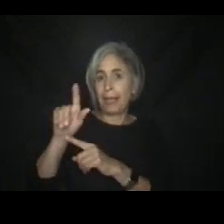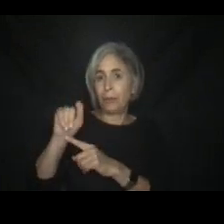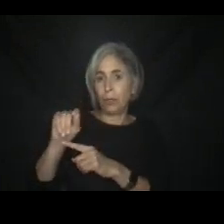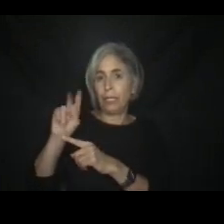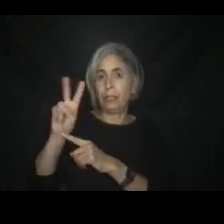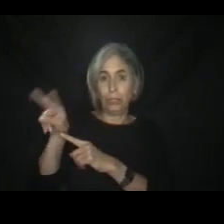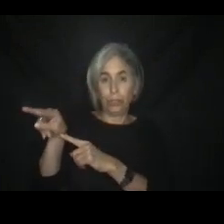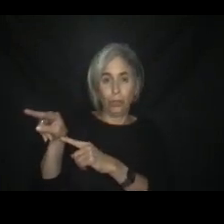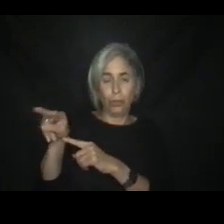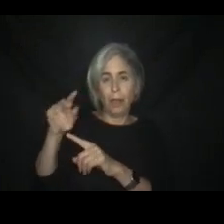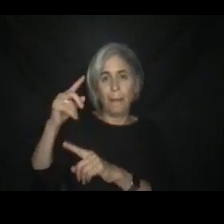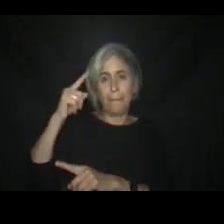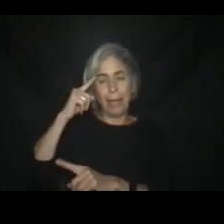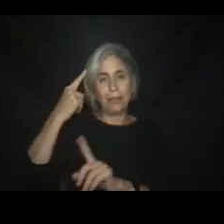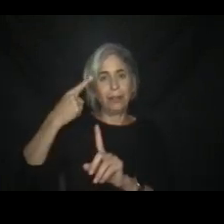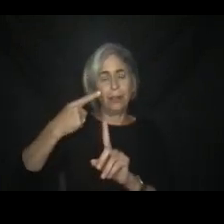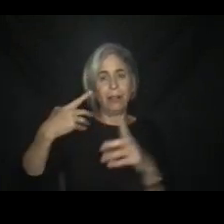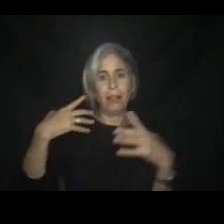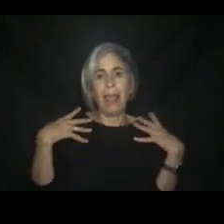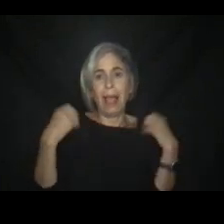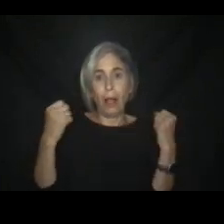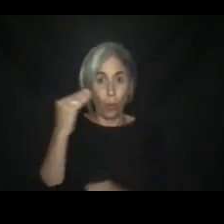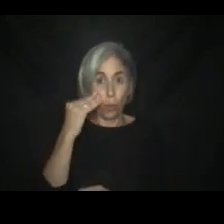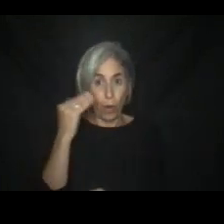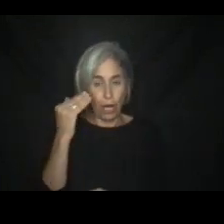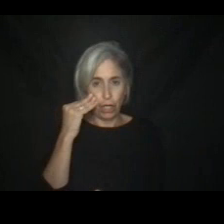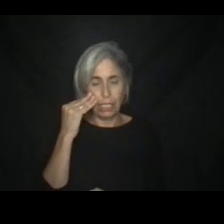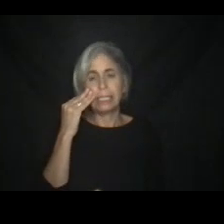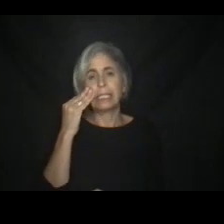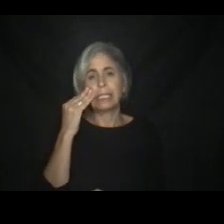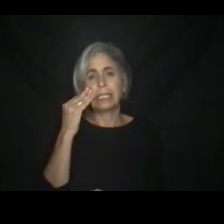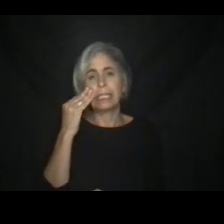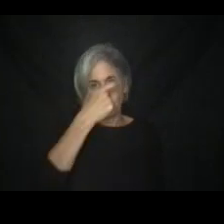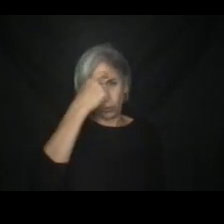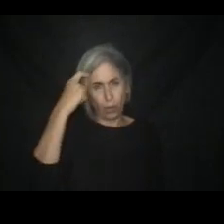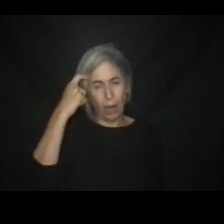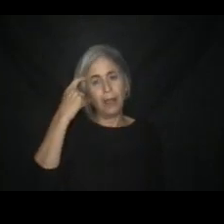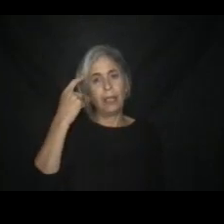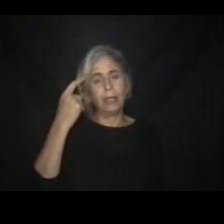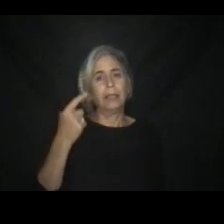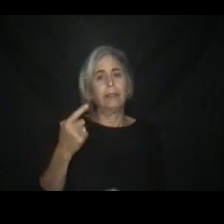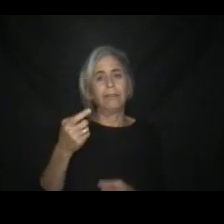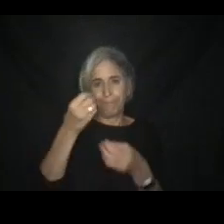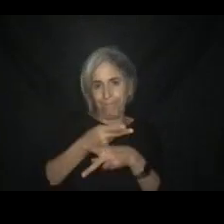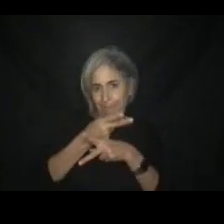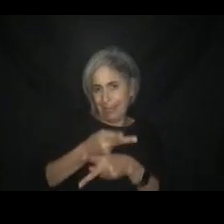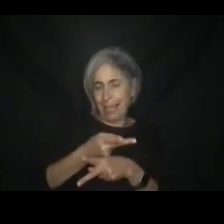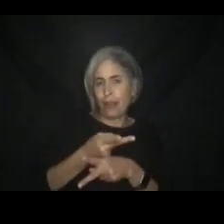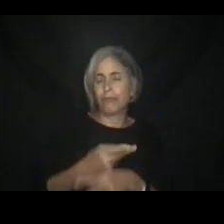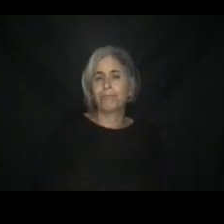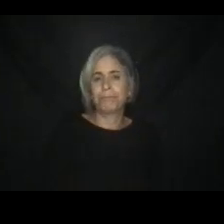2022 as Mental Health Awareness and Trauma-Informed Healthcare.